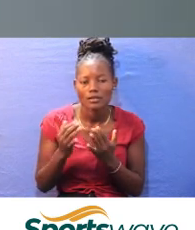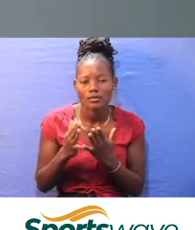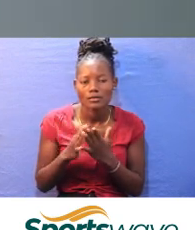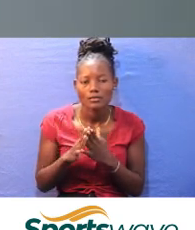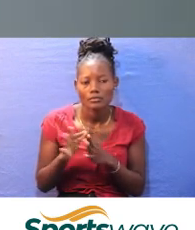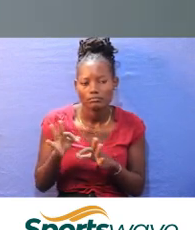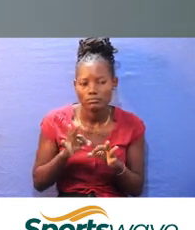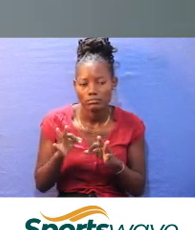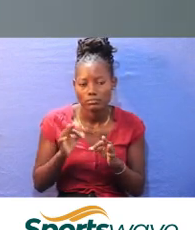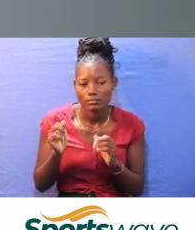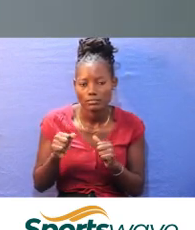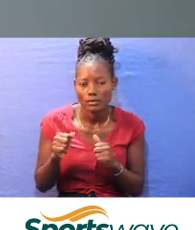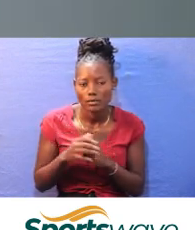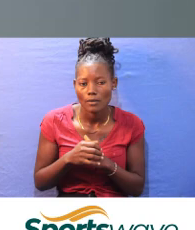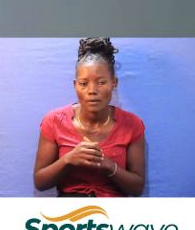Yeah.